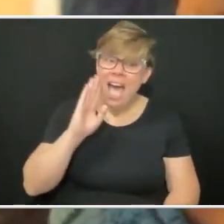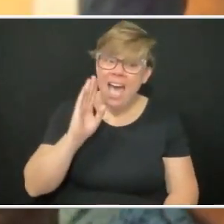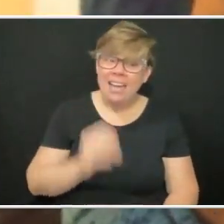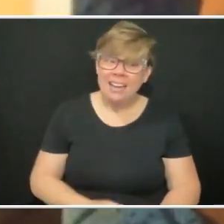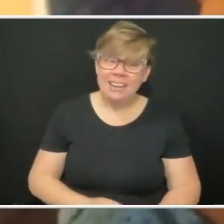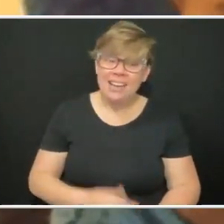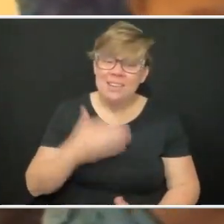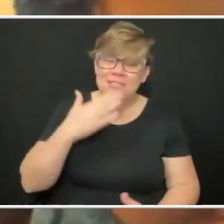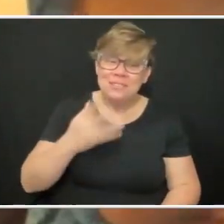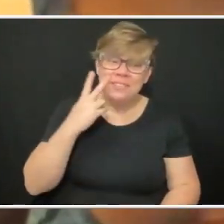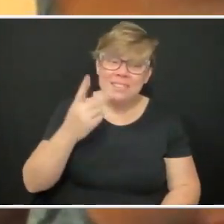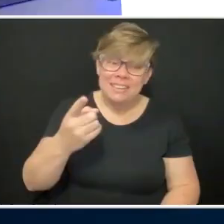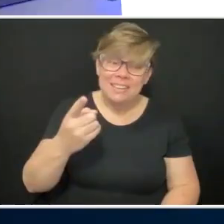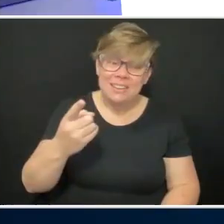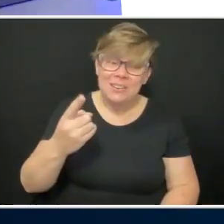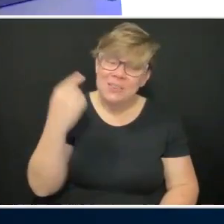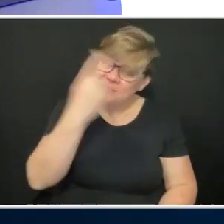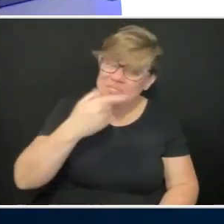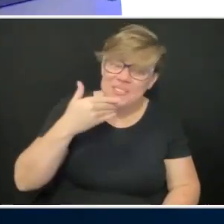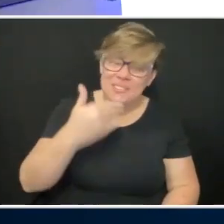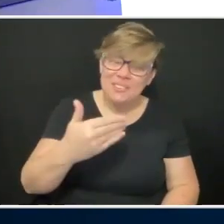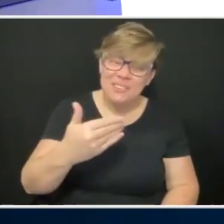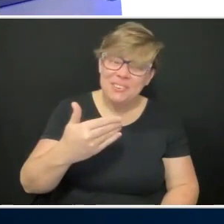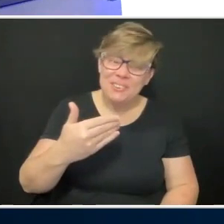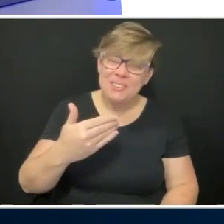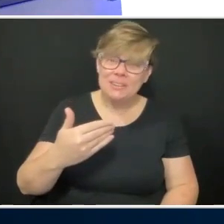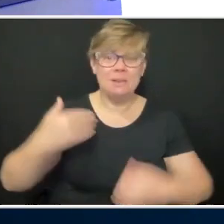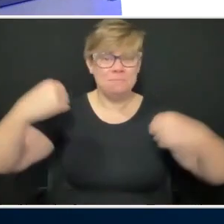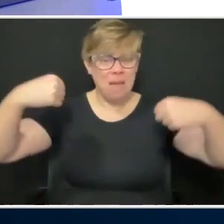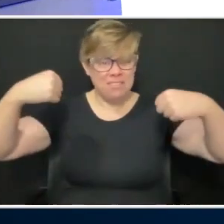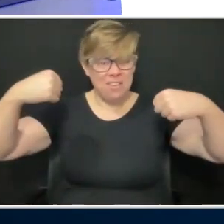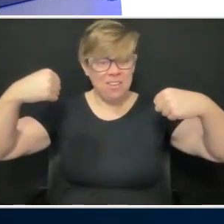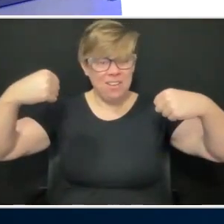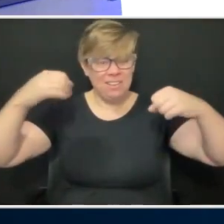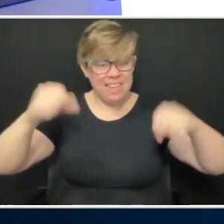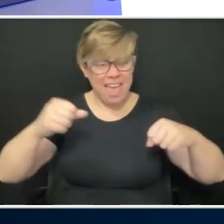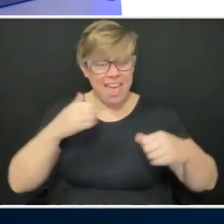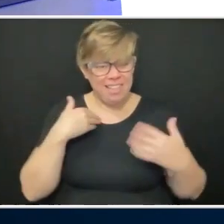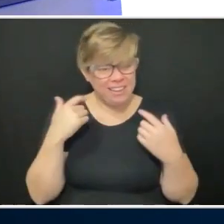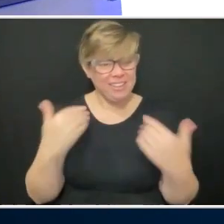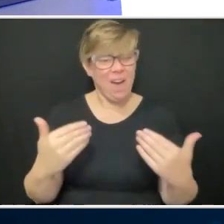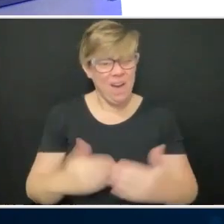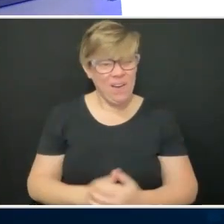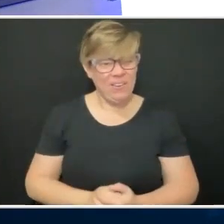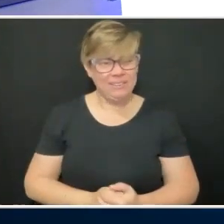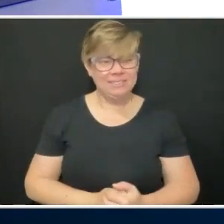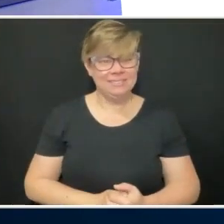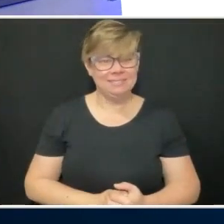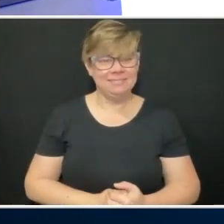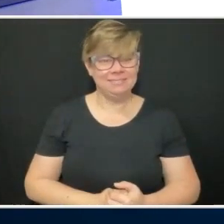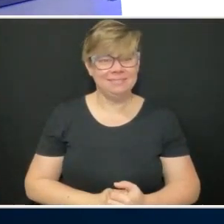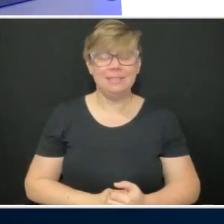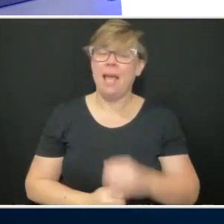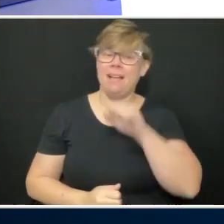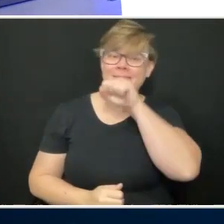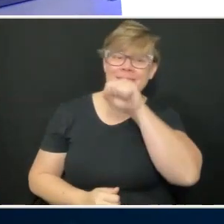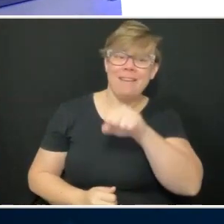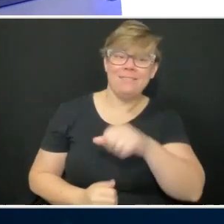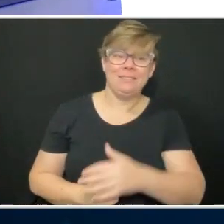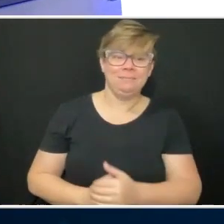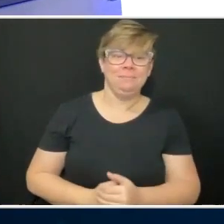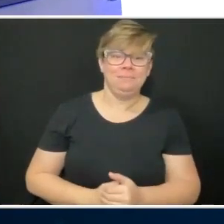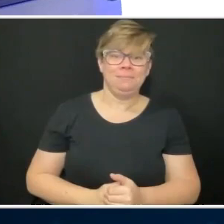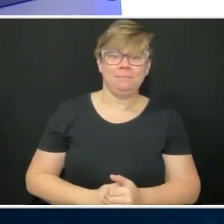to see you. Looking good. Big muscles. I love it. I love it.